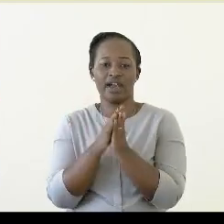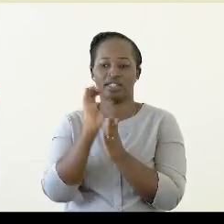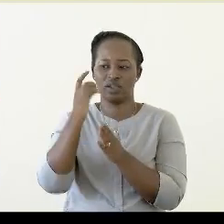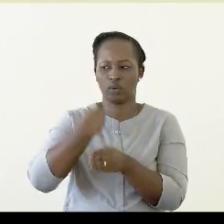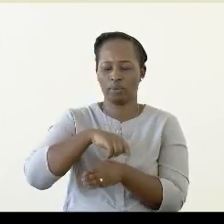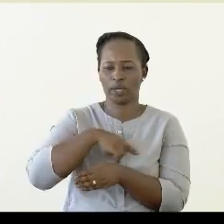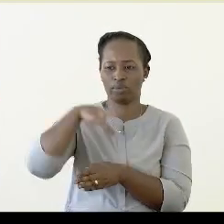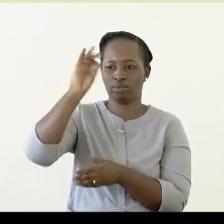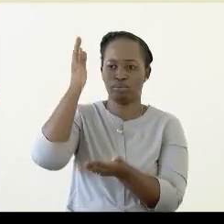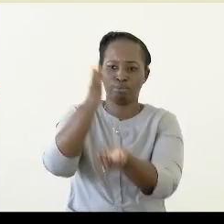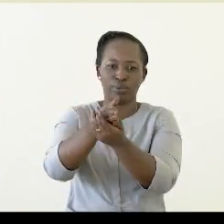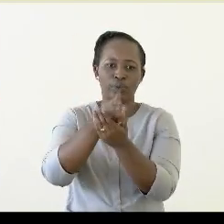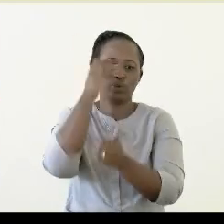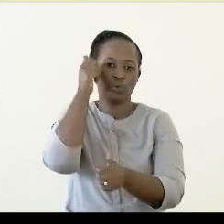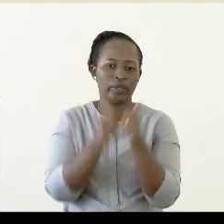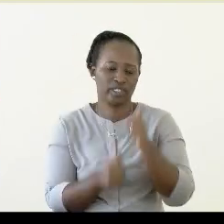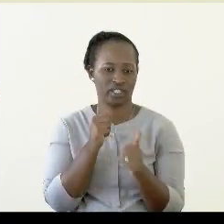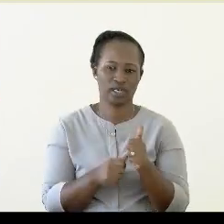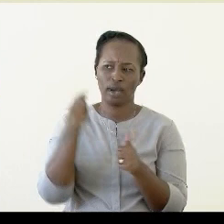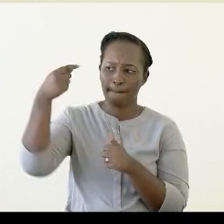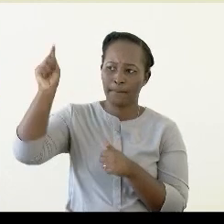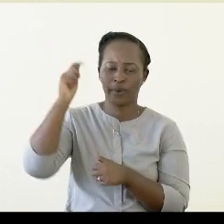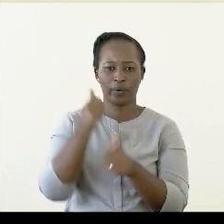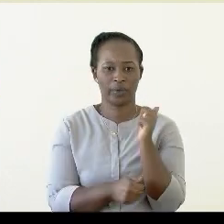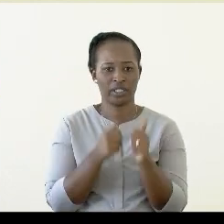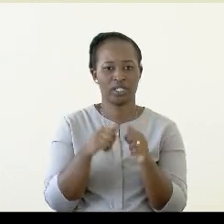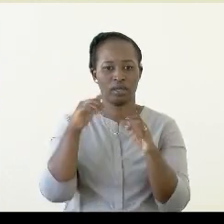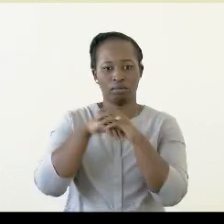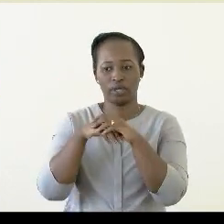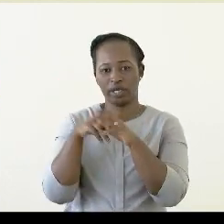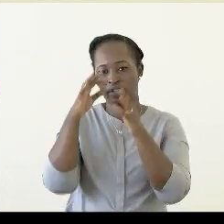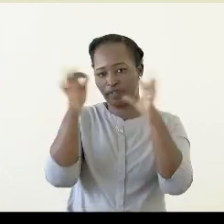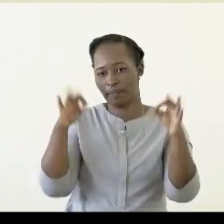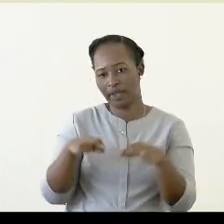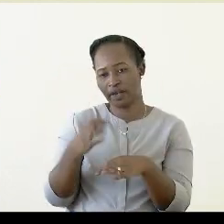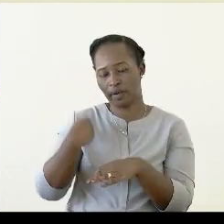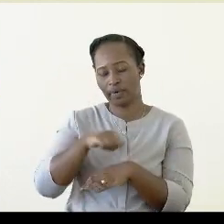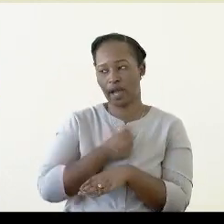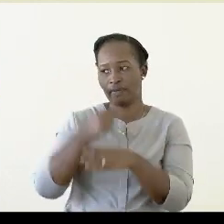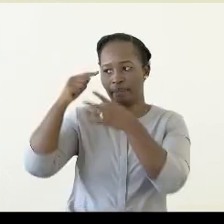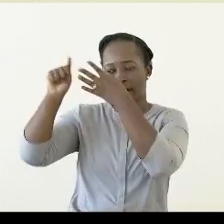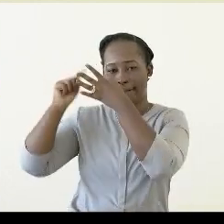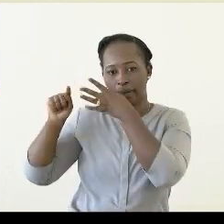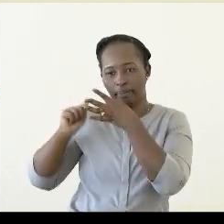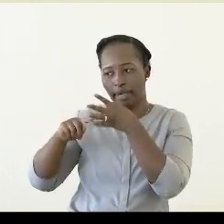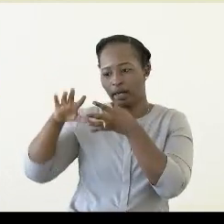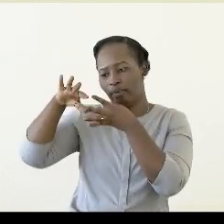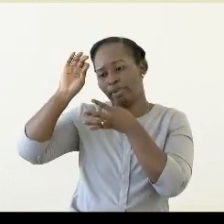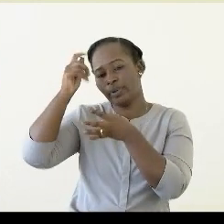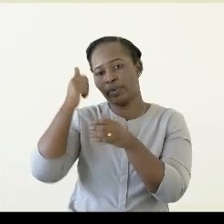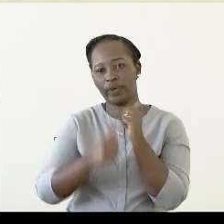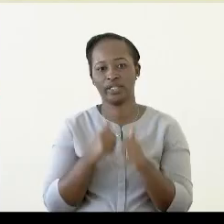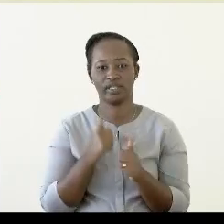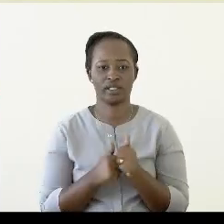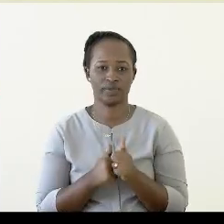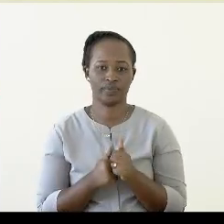Which is correct in the statements we have here, or in the formula we have here. And